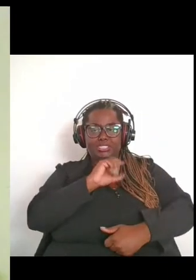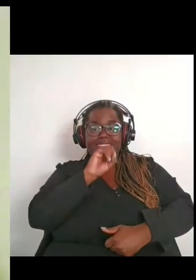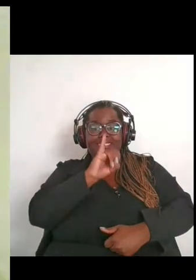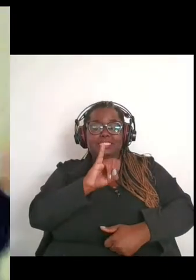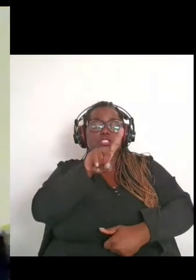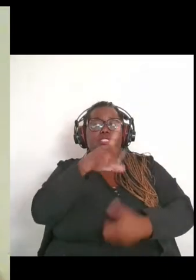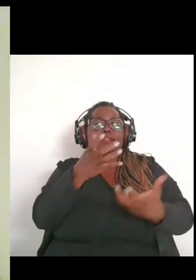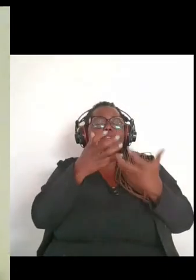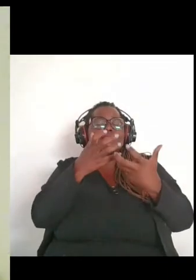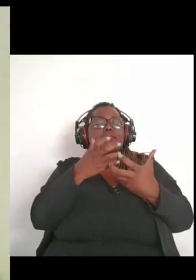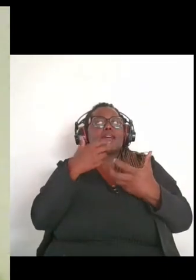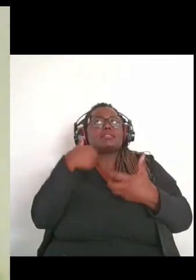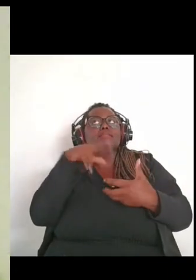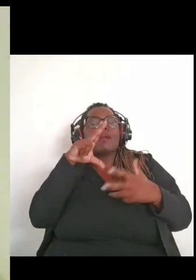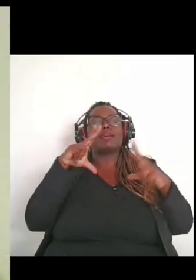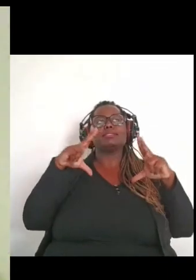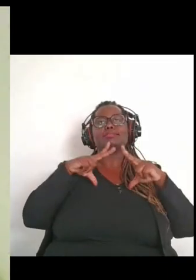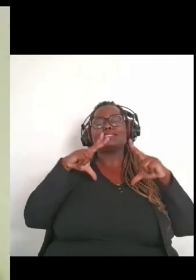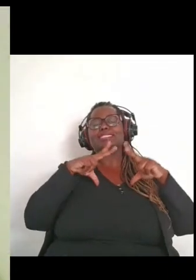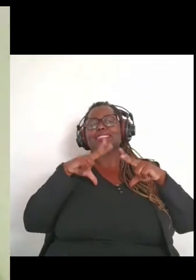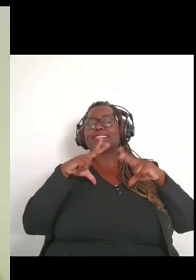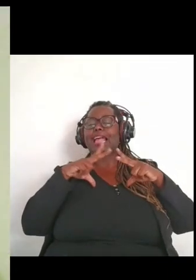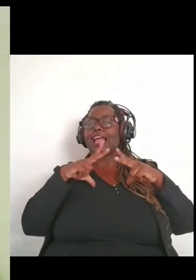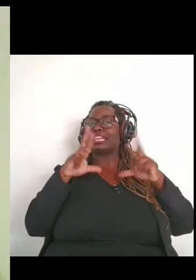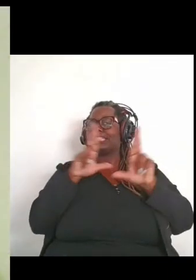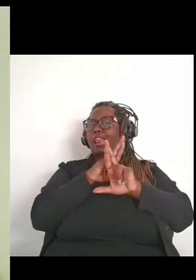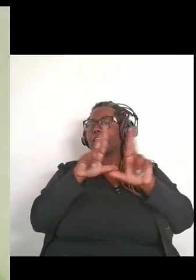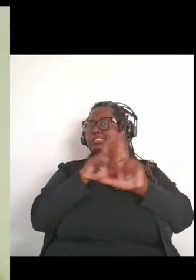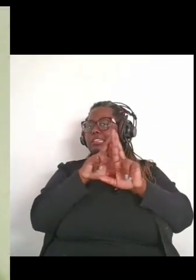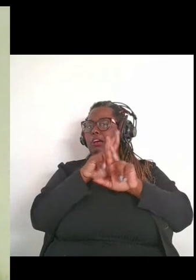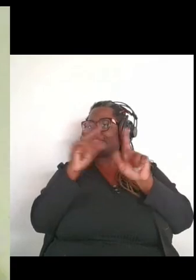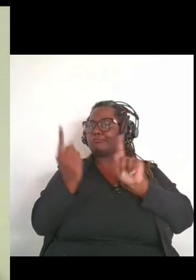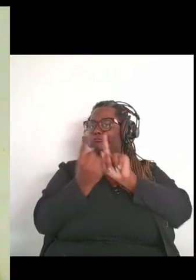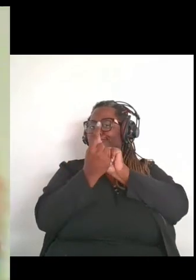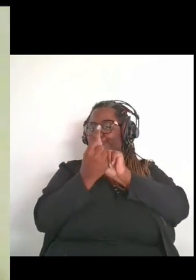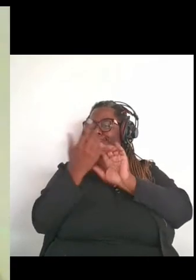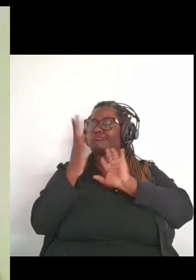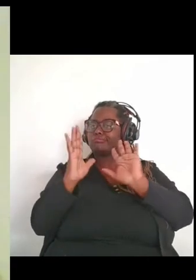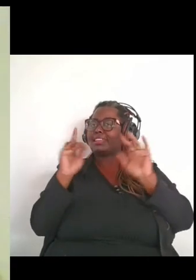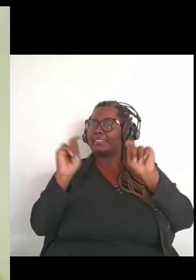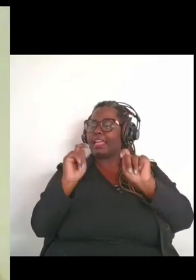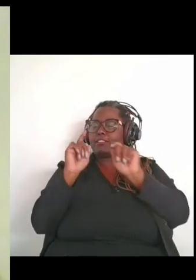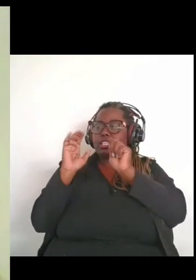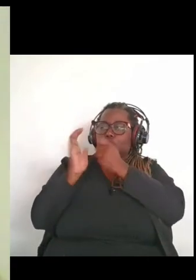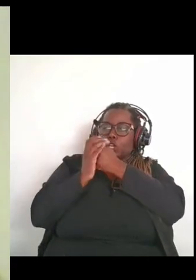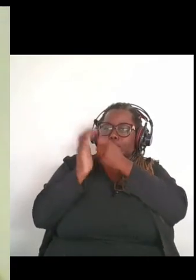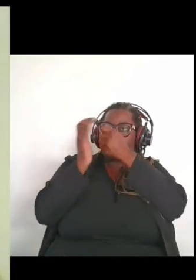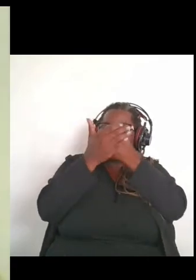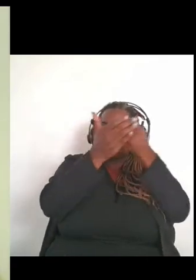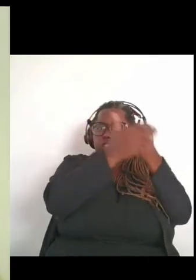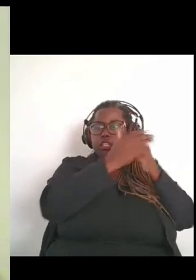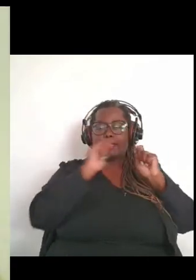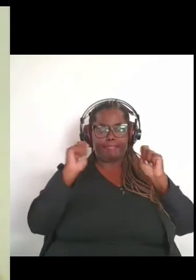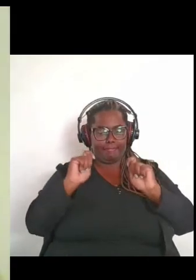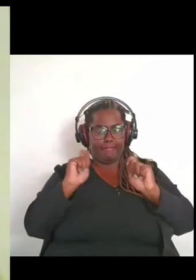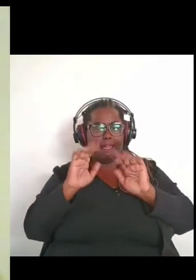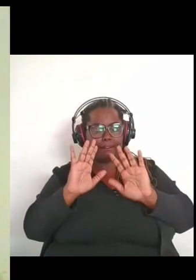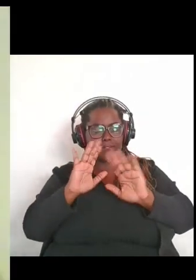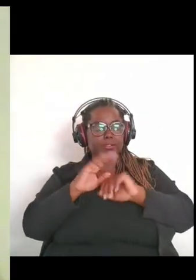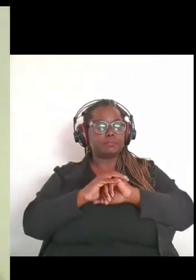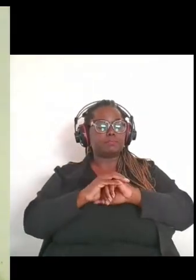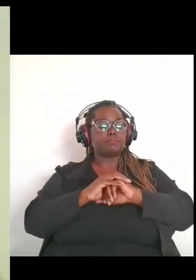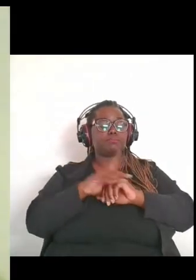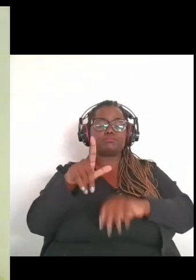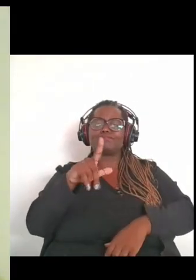any in narrow Parkways and the city was not happy with this and so